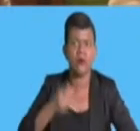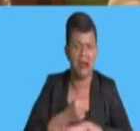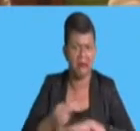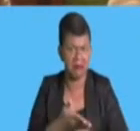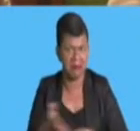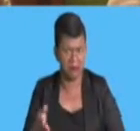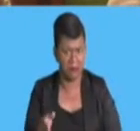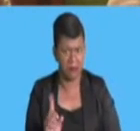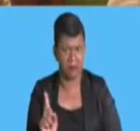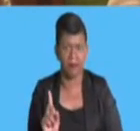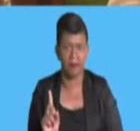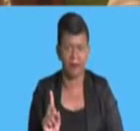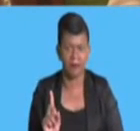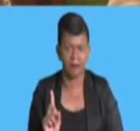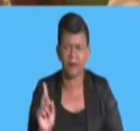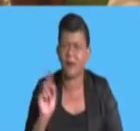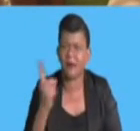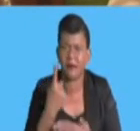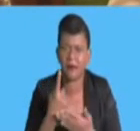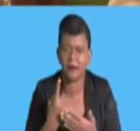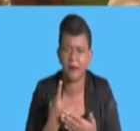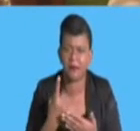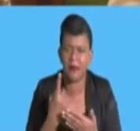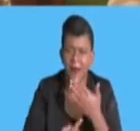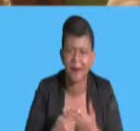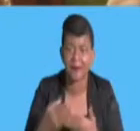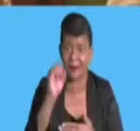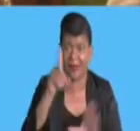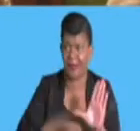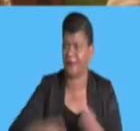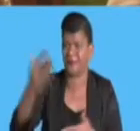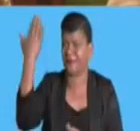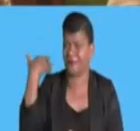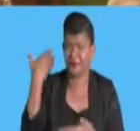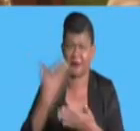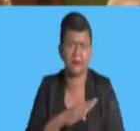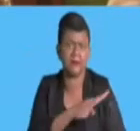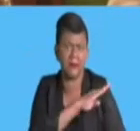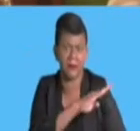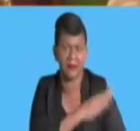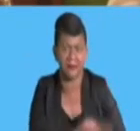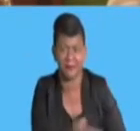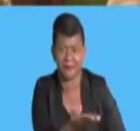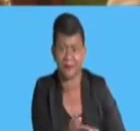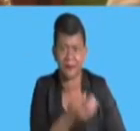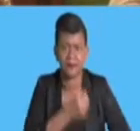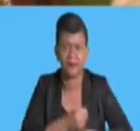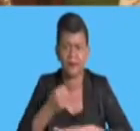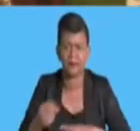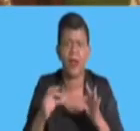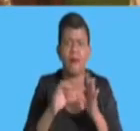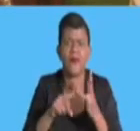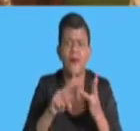so-called unprecedented economic growth of 10 straight years, leading up to this Bainimarama boom budget, or boom, boom, boom budget,